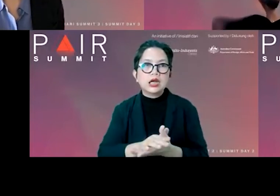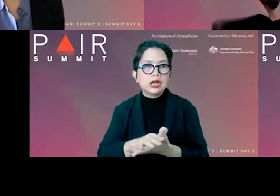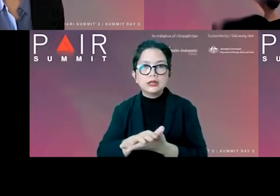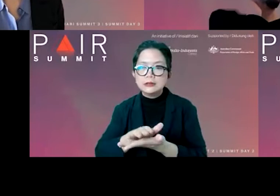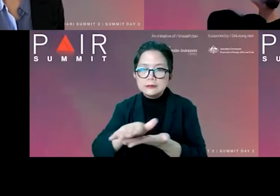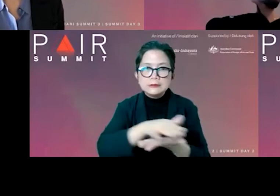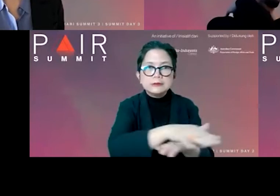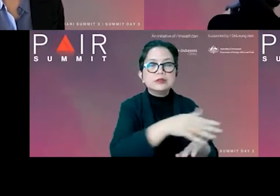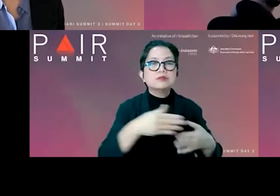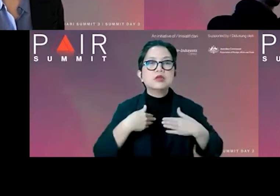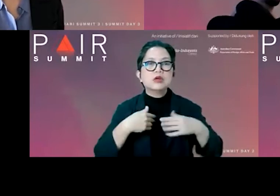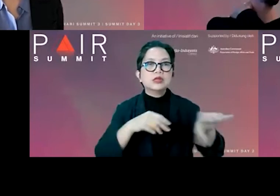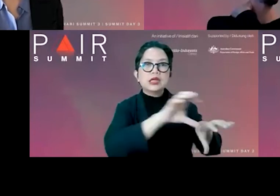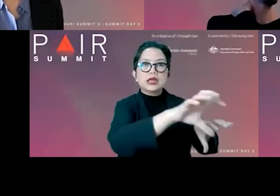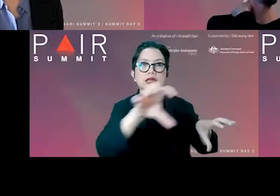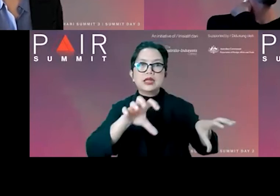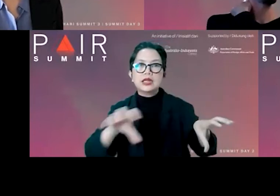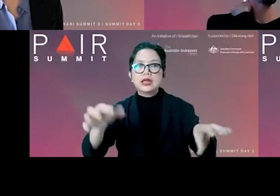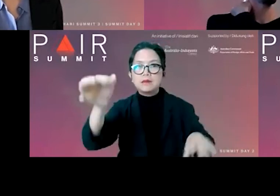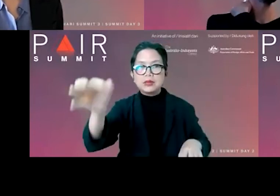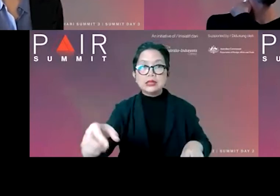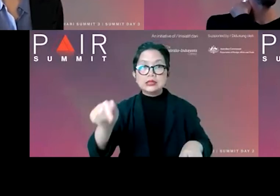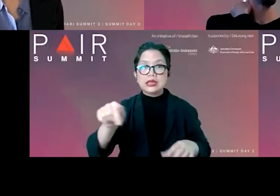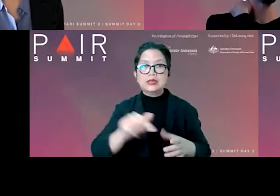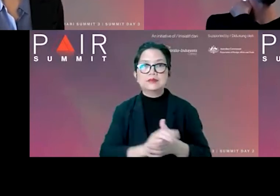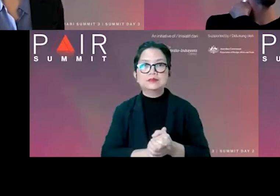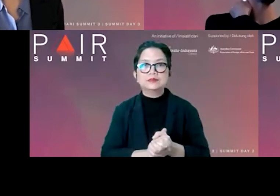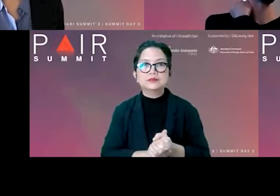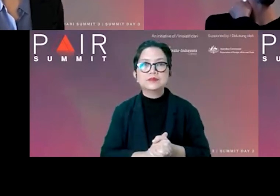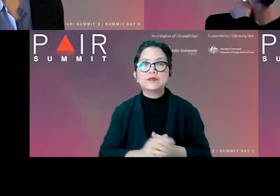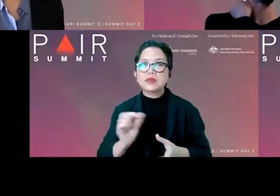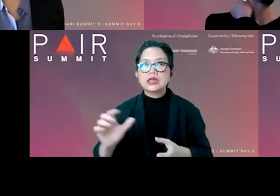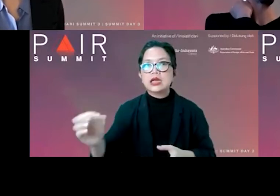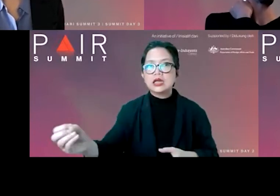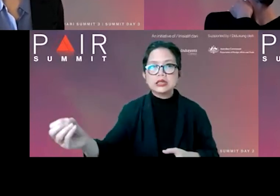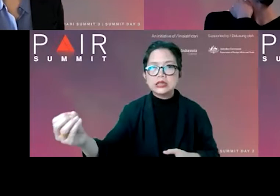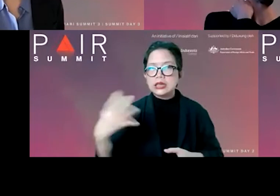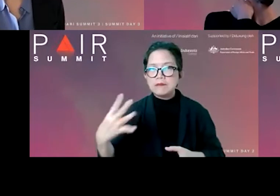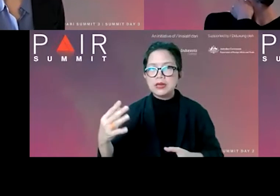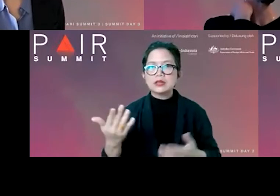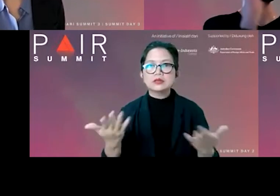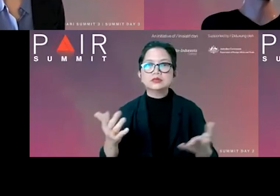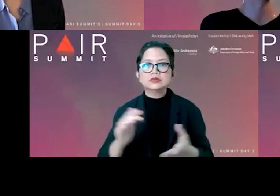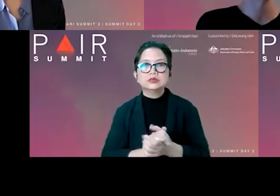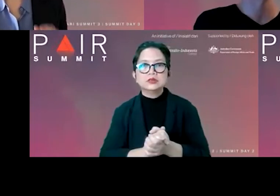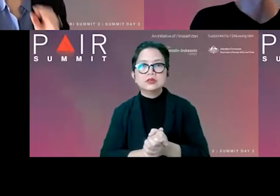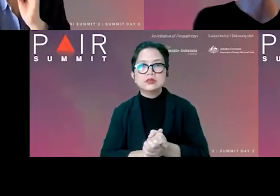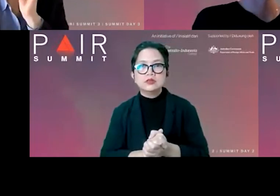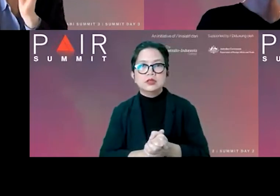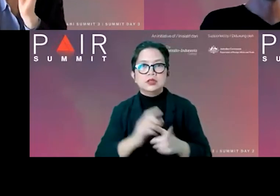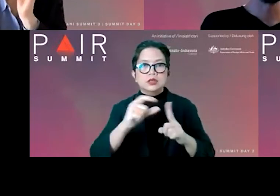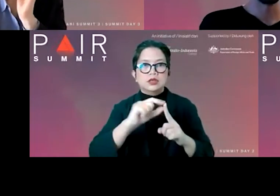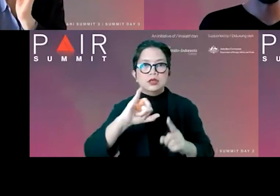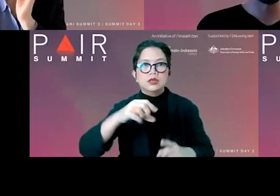and protected? Now, Pierre and Bututi, I'm guessing that those areas could use this modelling